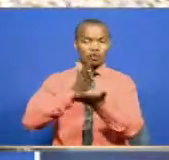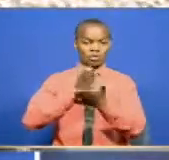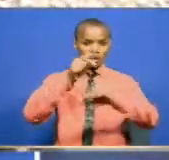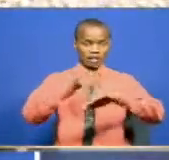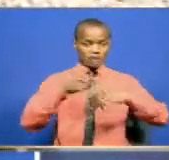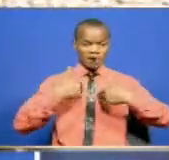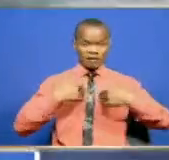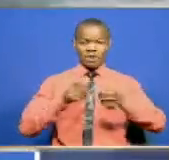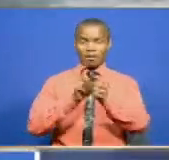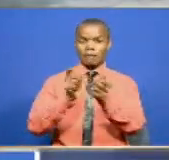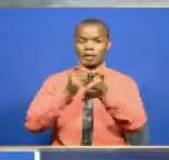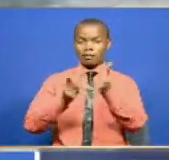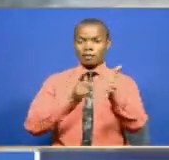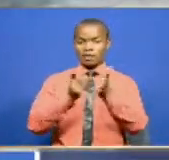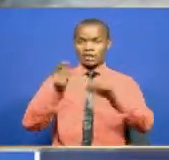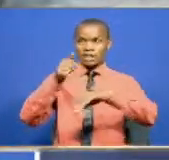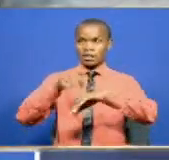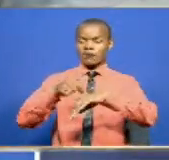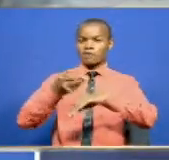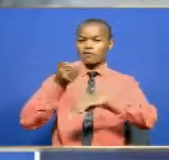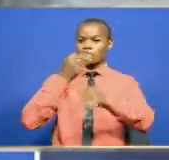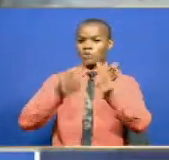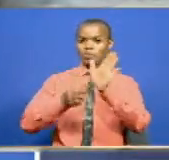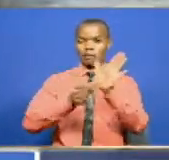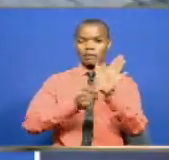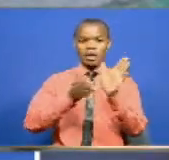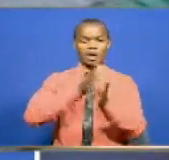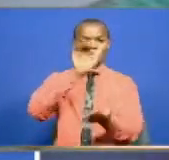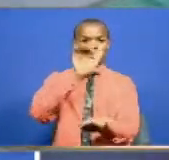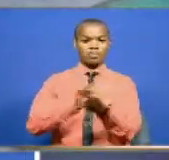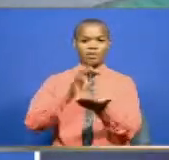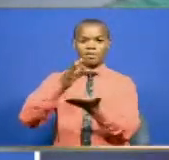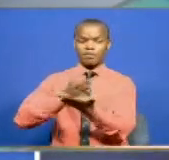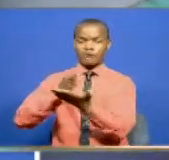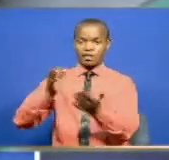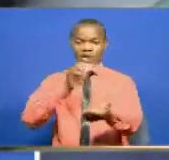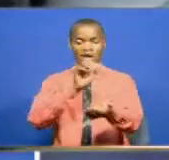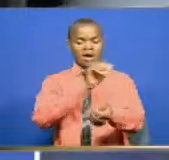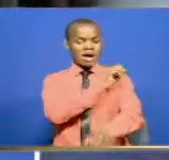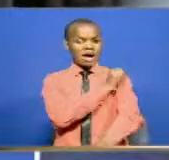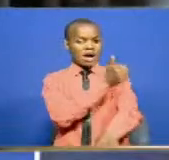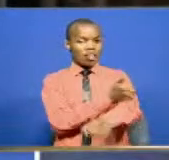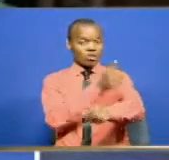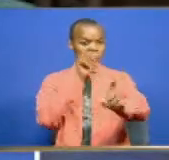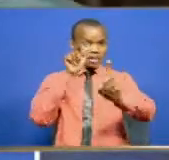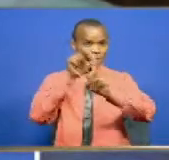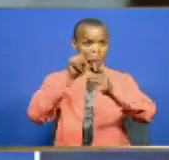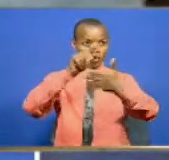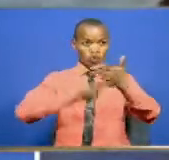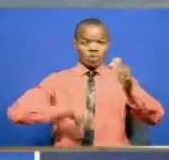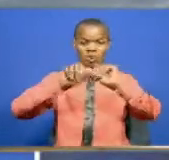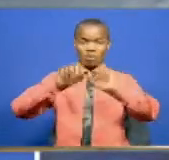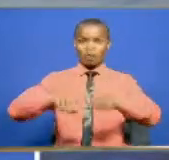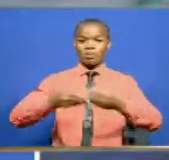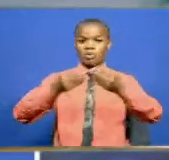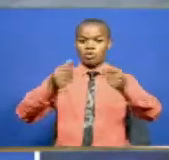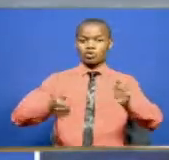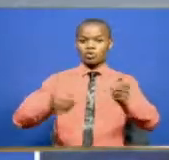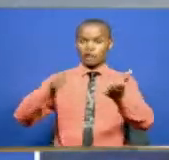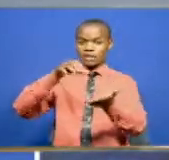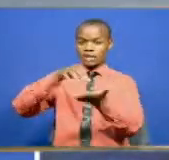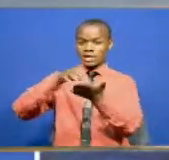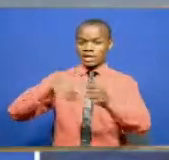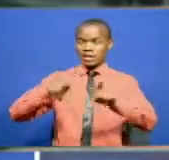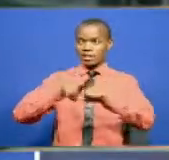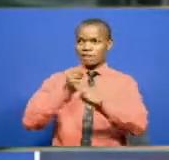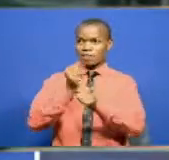aflatoxin maize include destruction of food and loss of funds. The authority is seeking to prevent a recurrence of these incidences and ensure